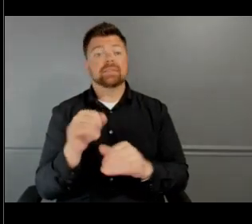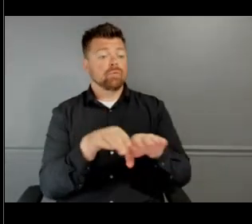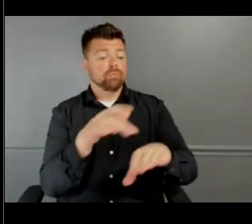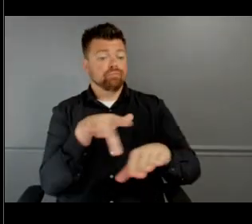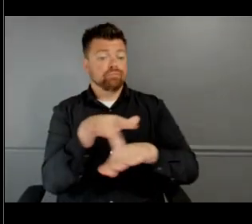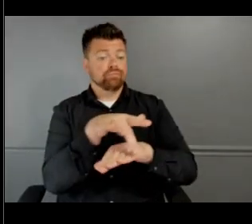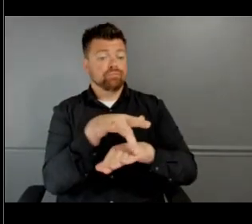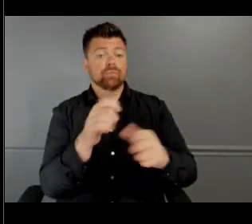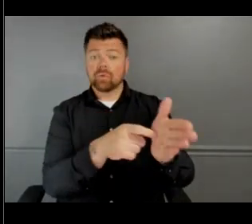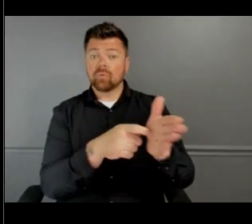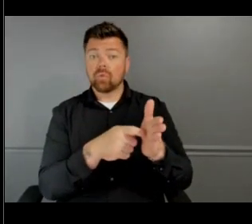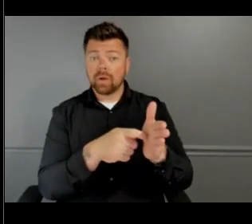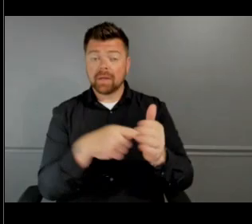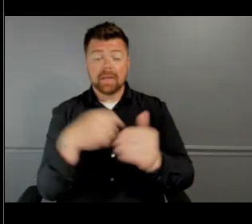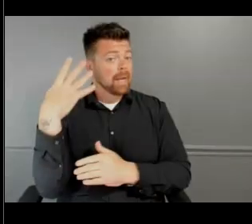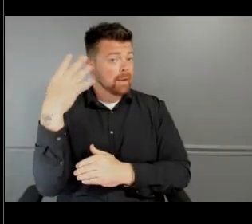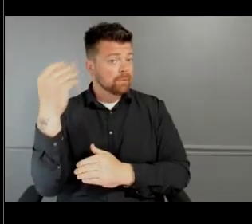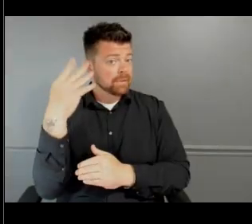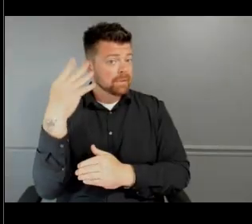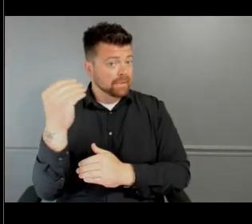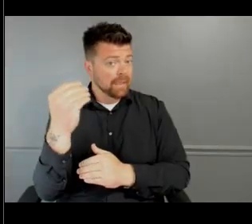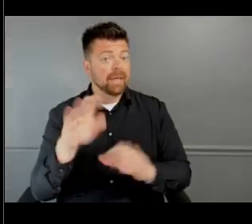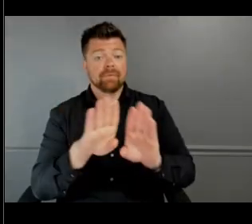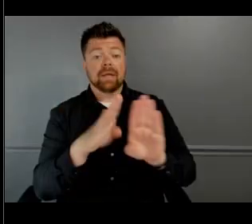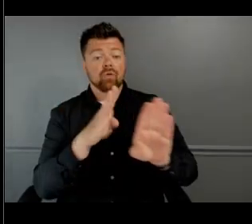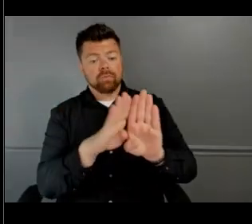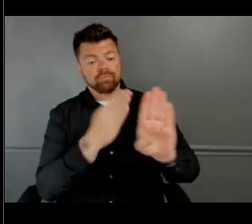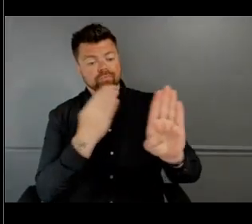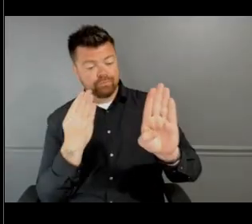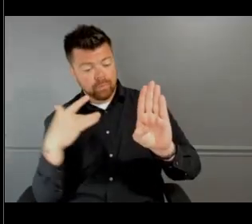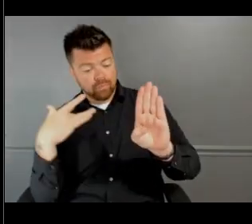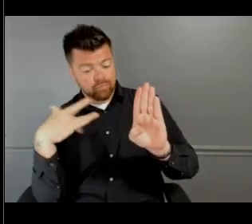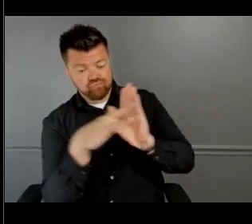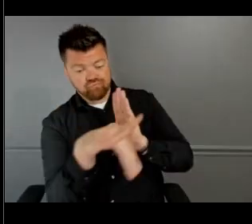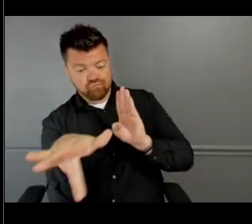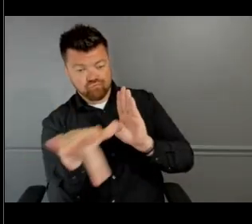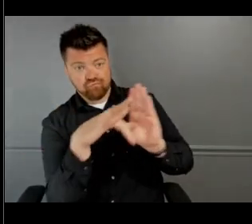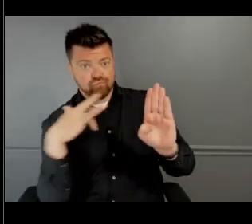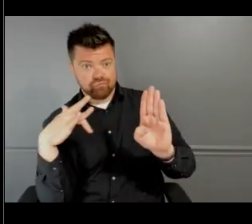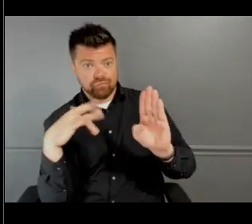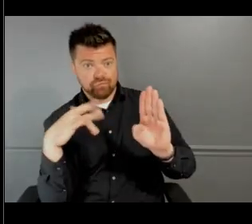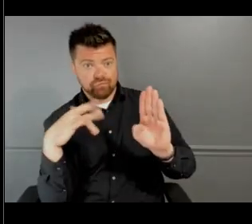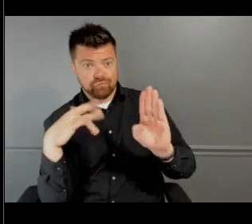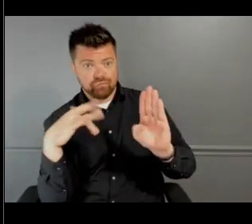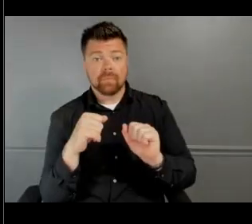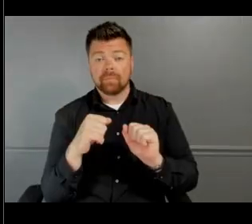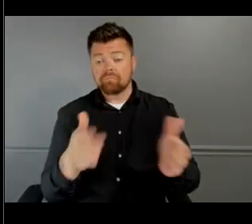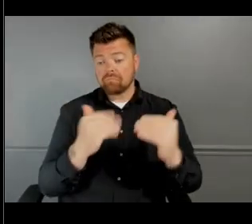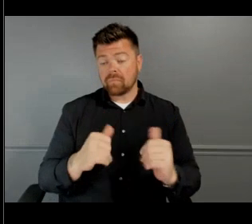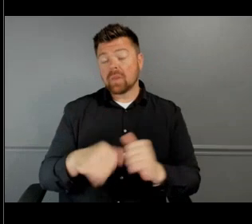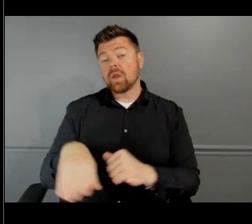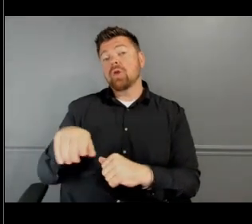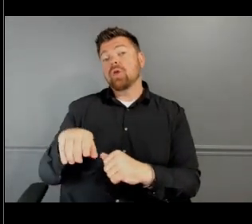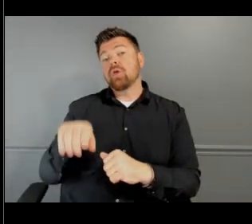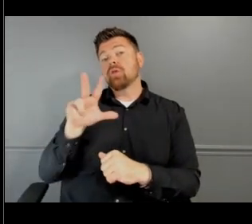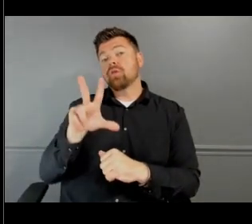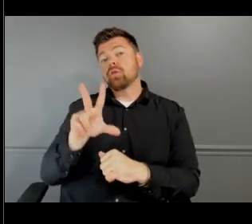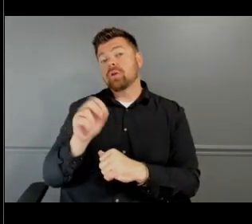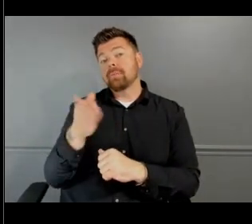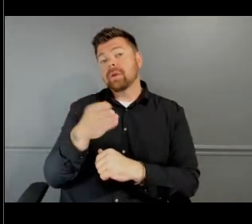required outside the swing of the door. There is 30 by 48 inches